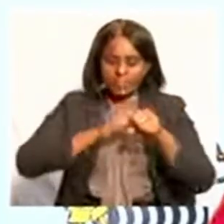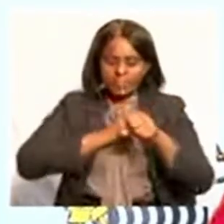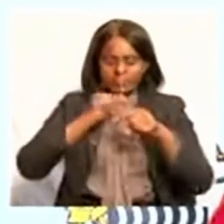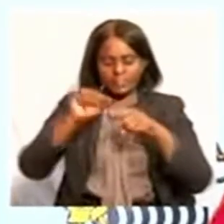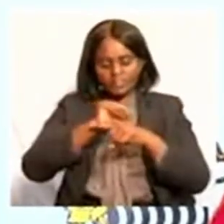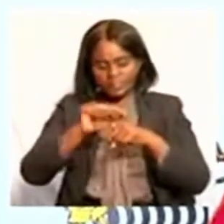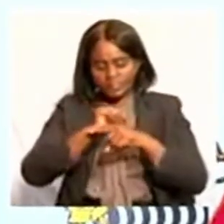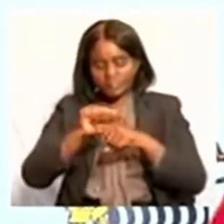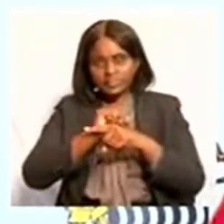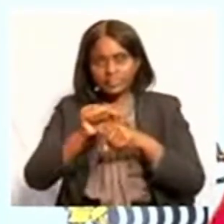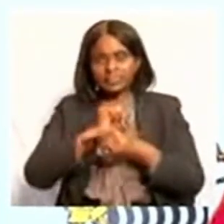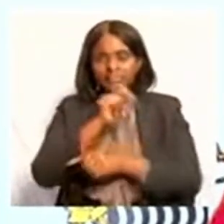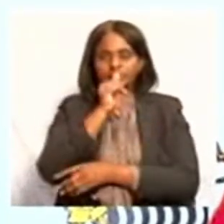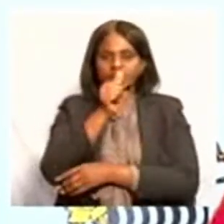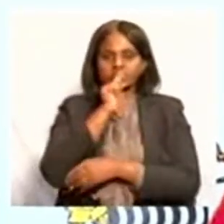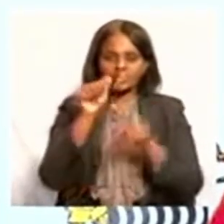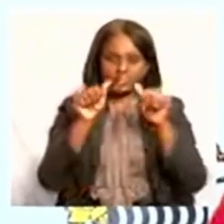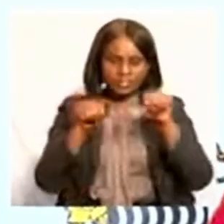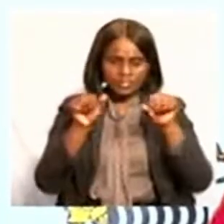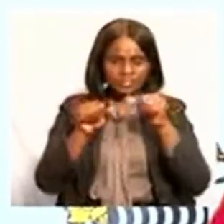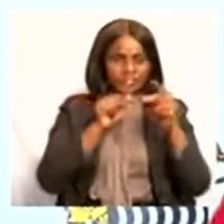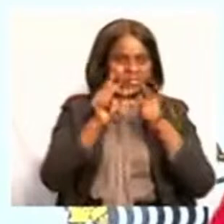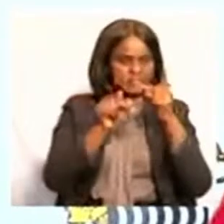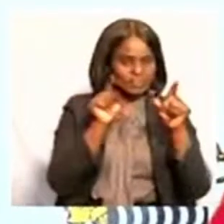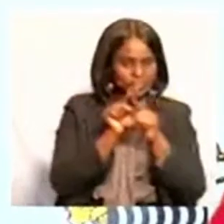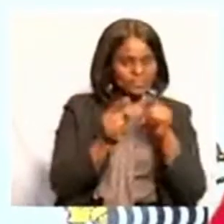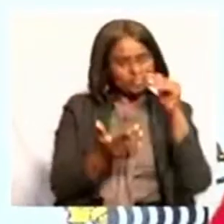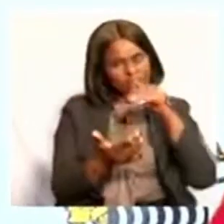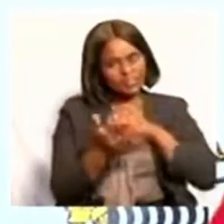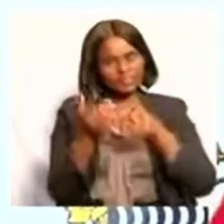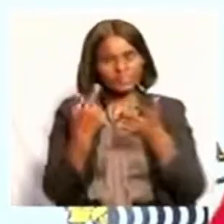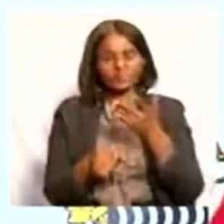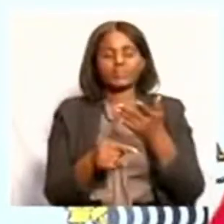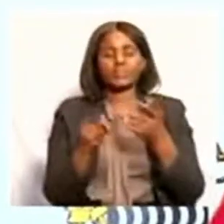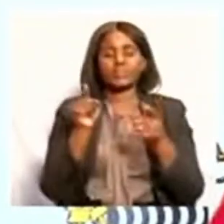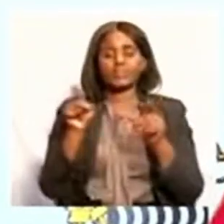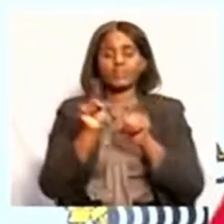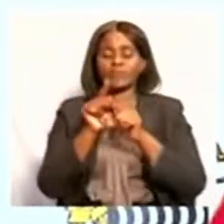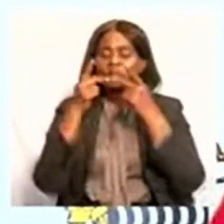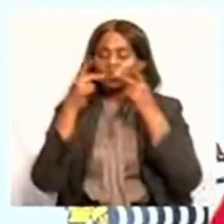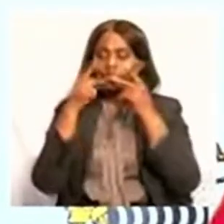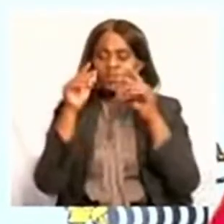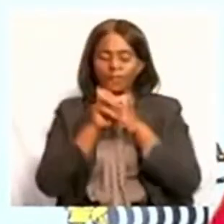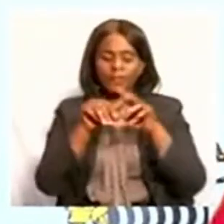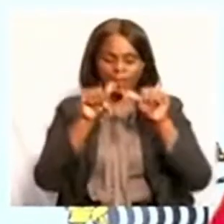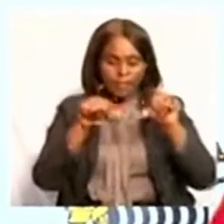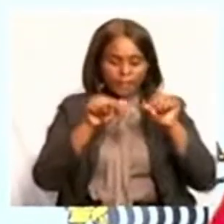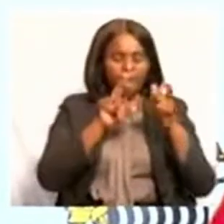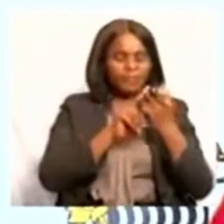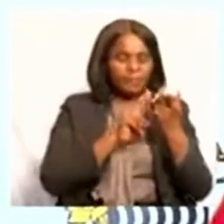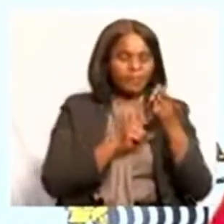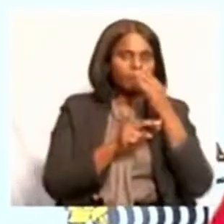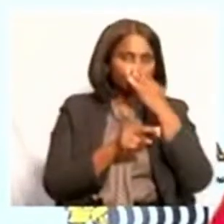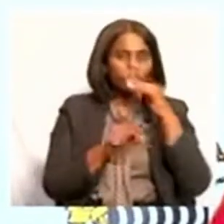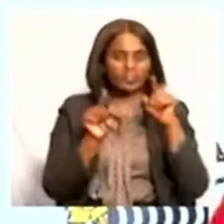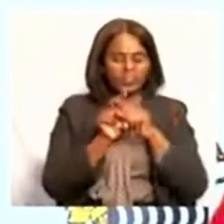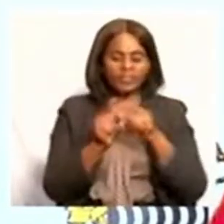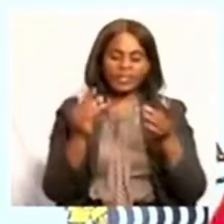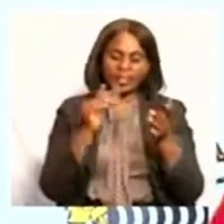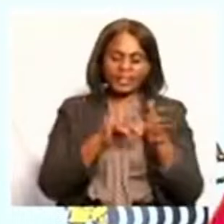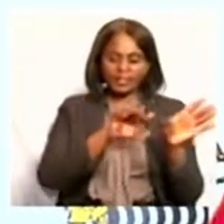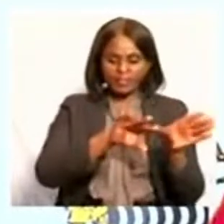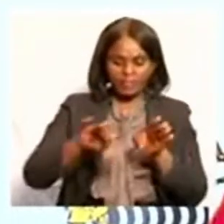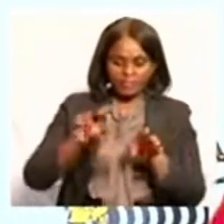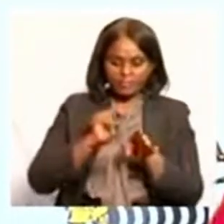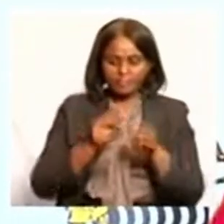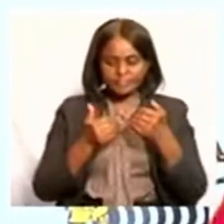the media on the audit process and what is being published in the audit reports. Then we